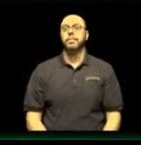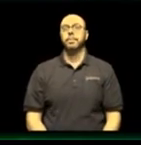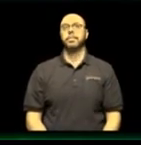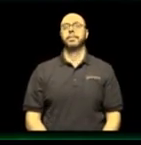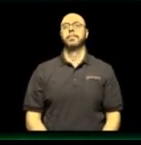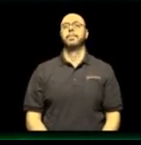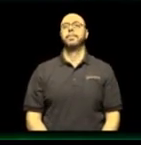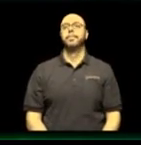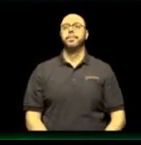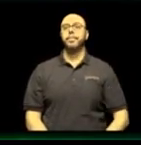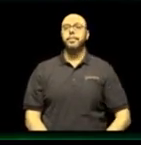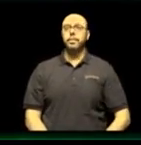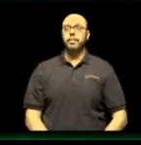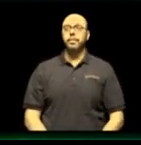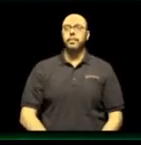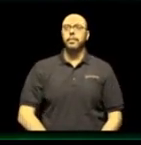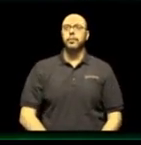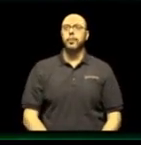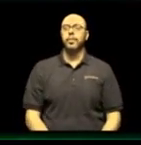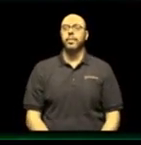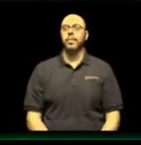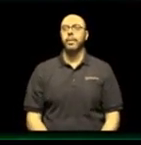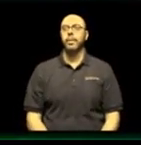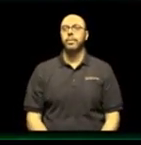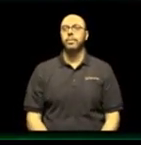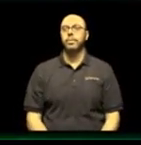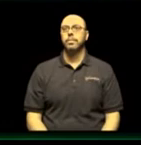there's some